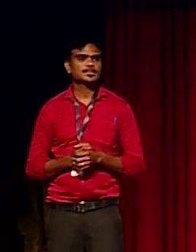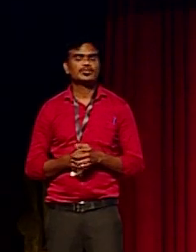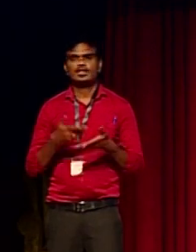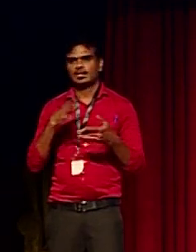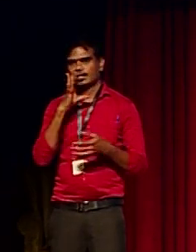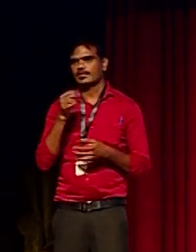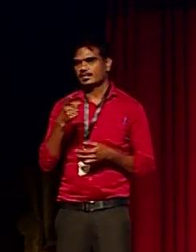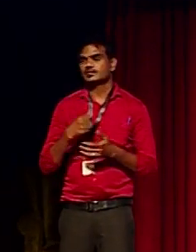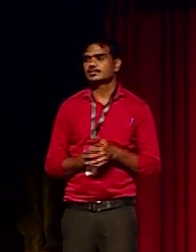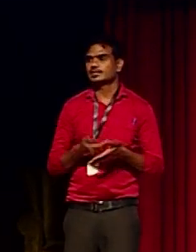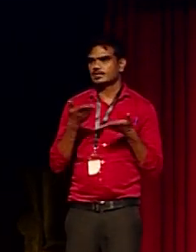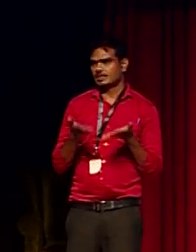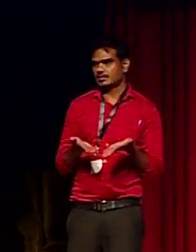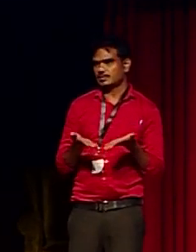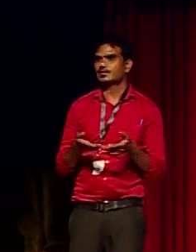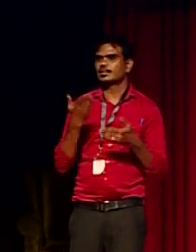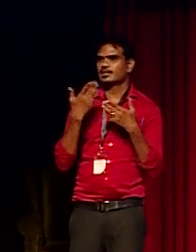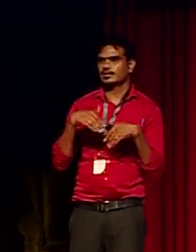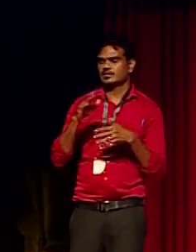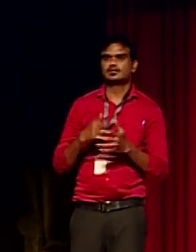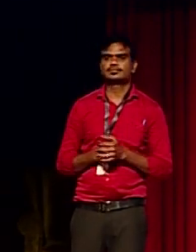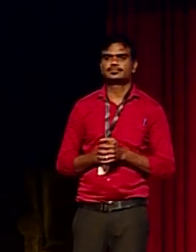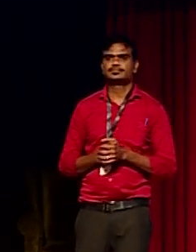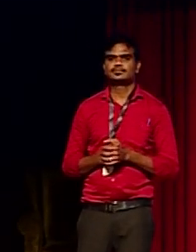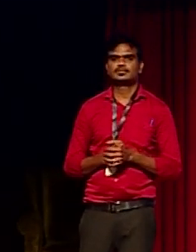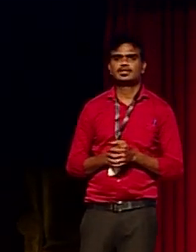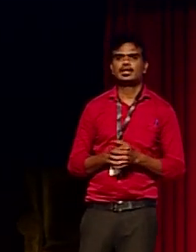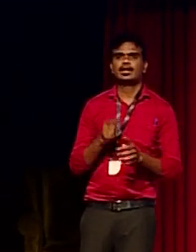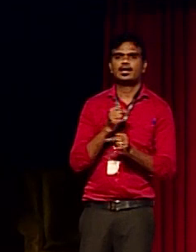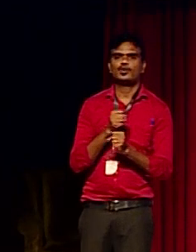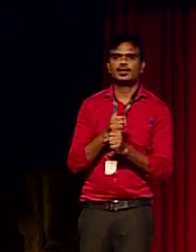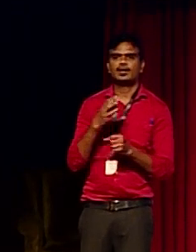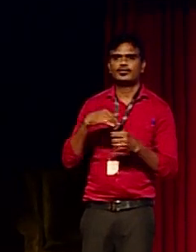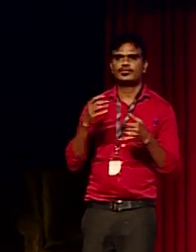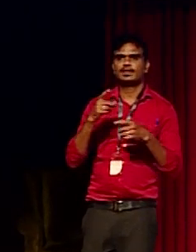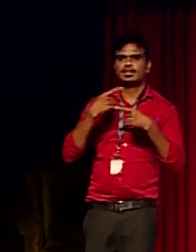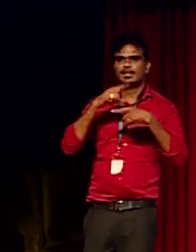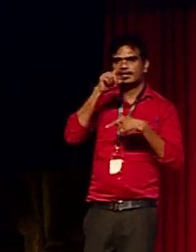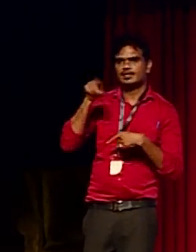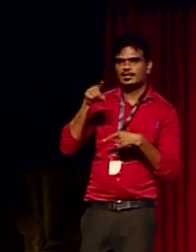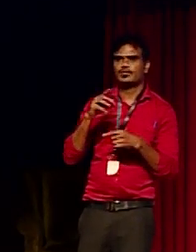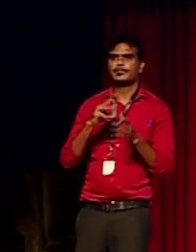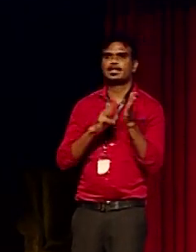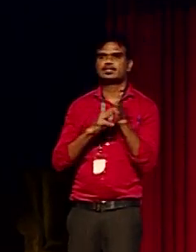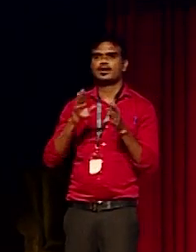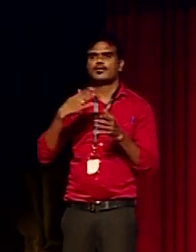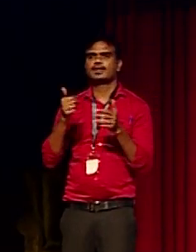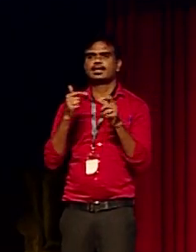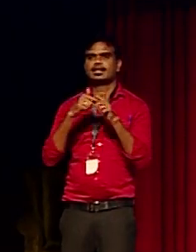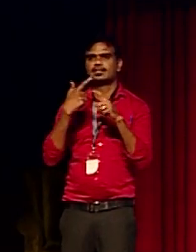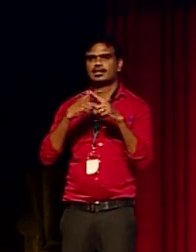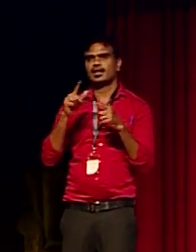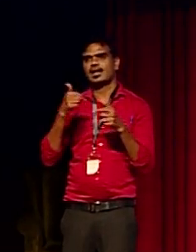In fact, this is a government of India, through the Ministry of External Affairs,